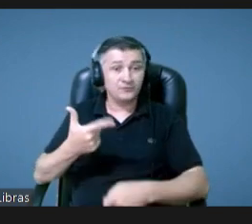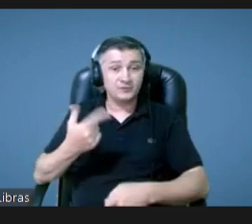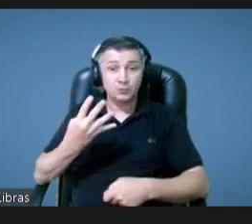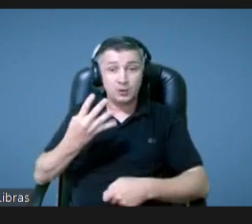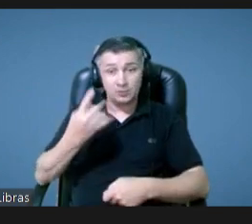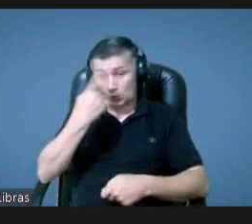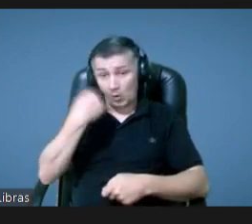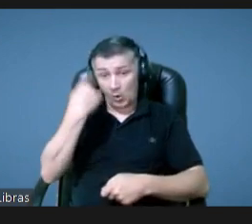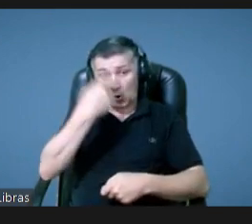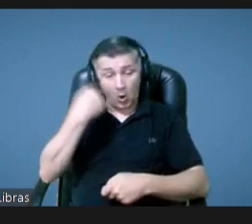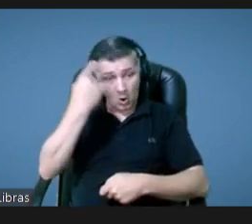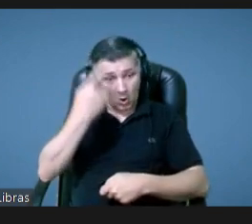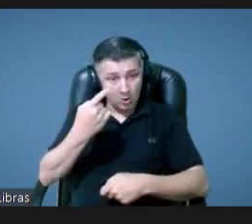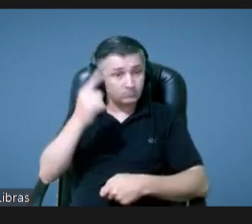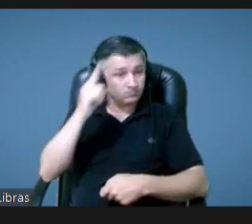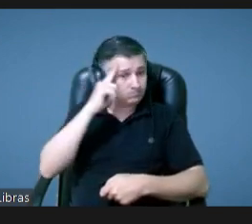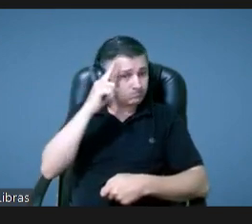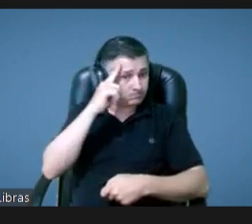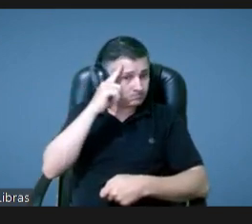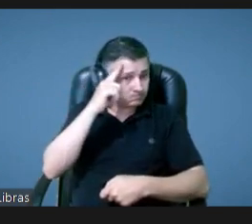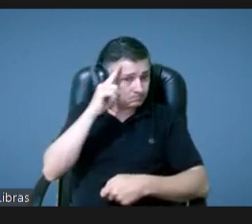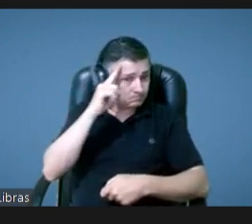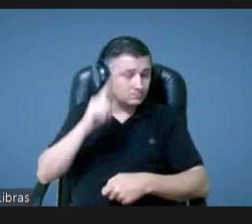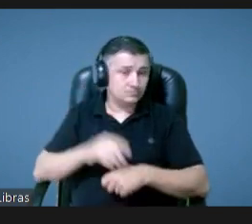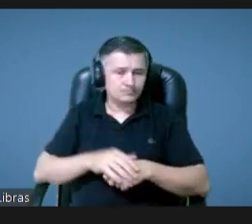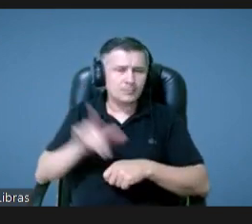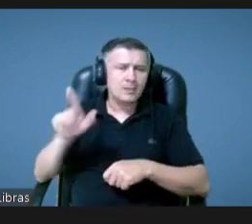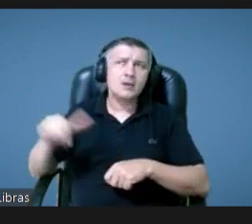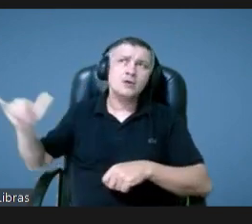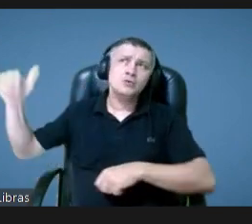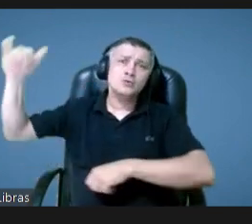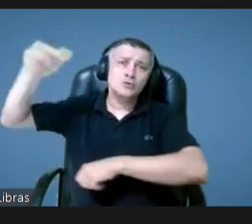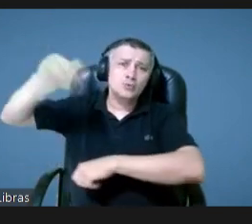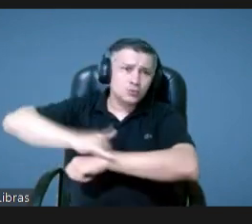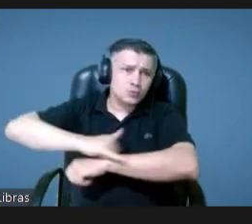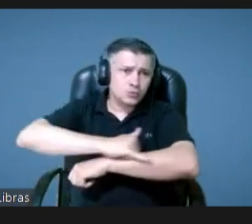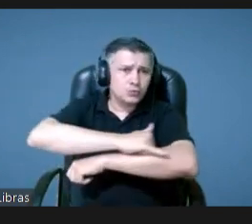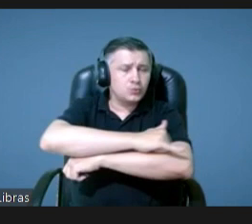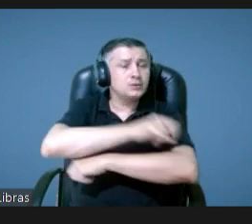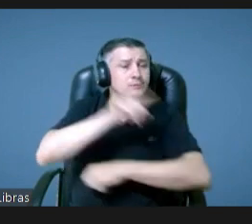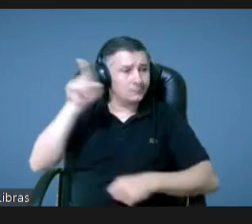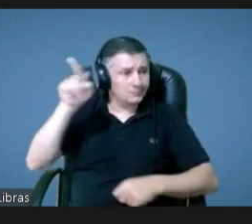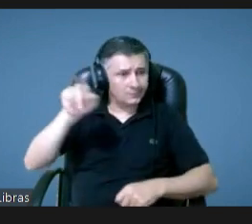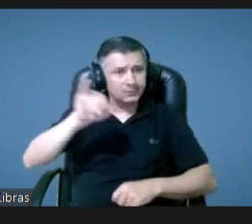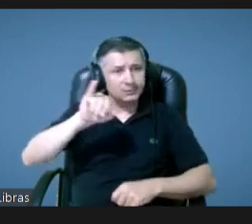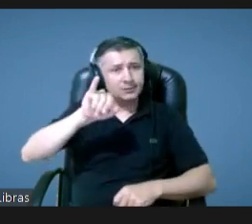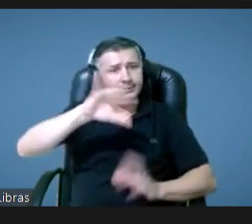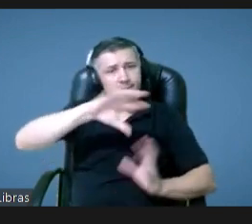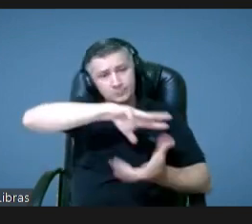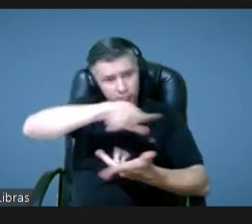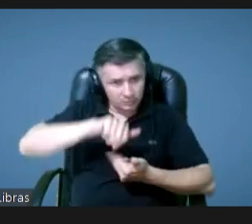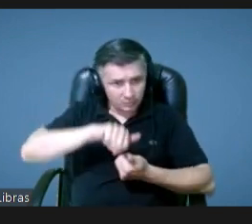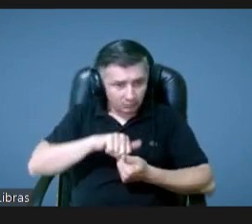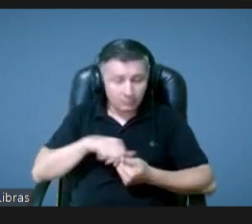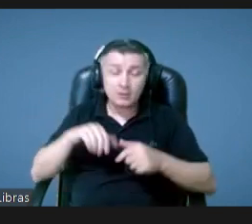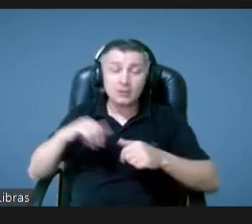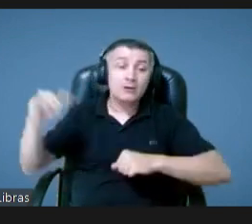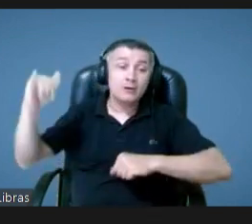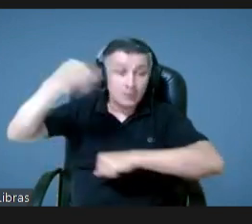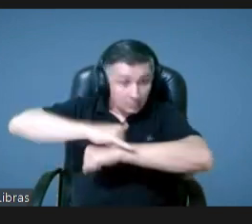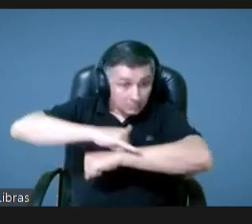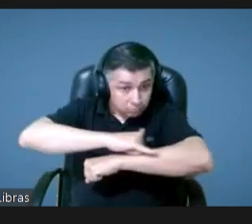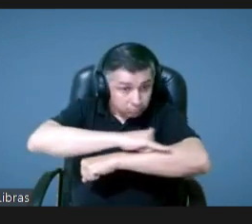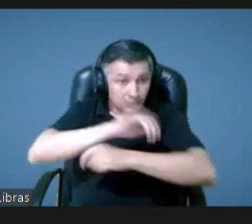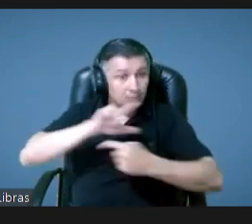Paulo Catarina now operates 24 hours a day, 7 days a week as an international airport, and